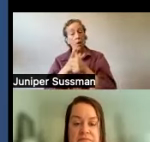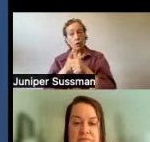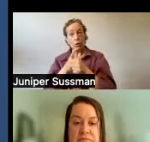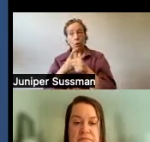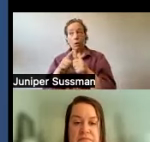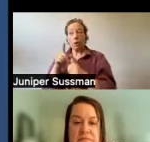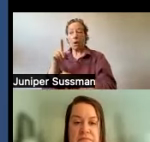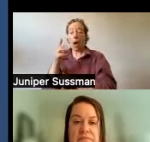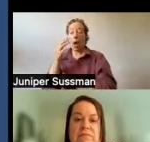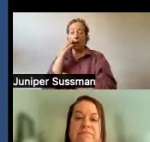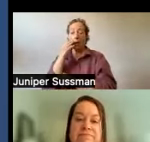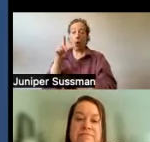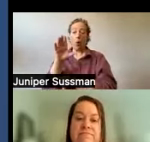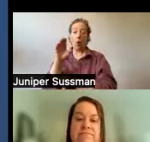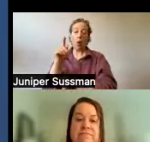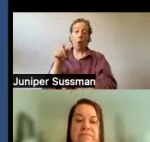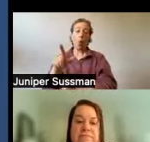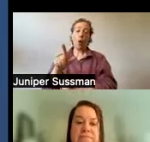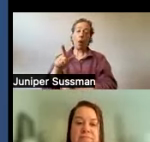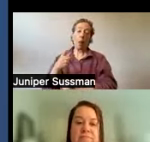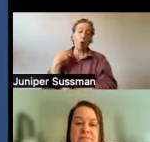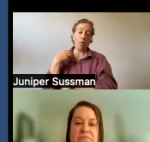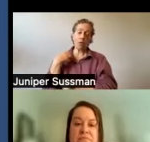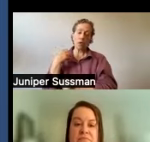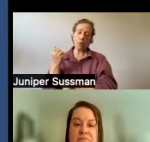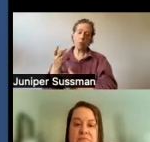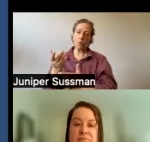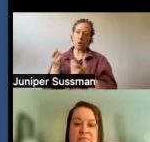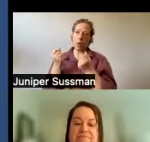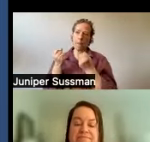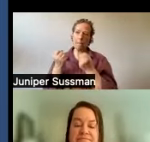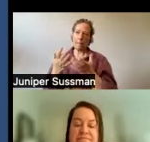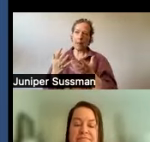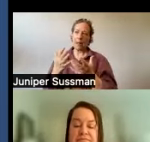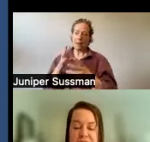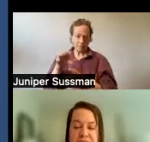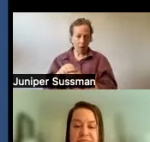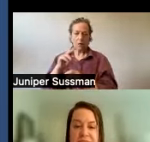been victim to all of the politics, and some of them even voted out of their positions because of,